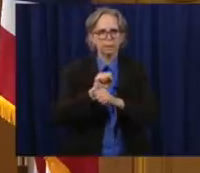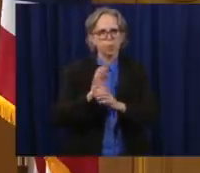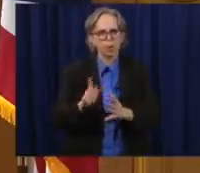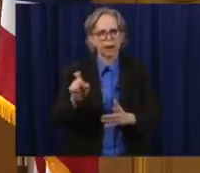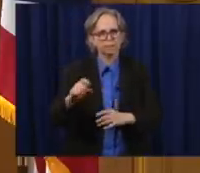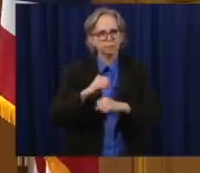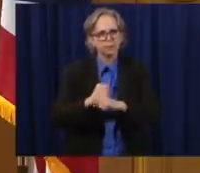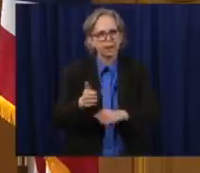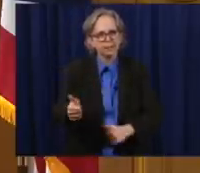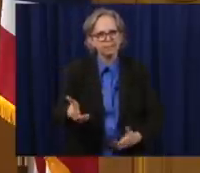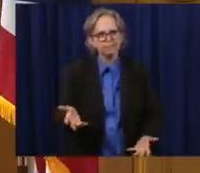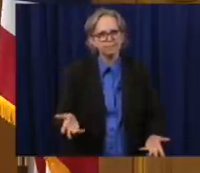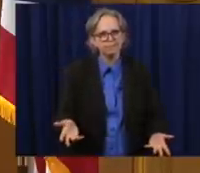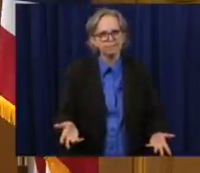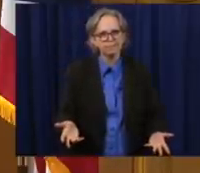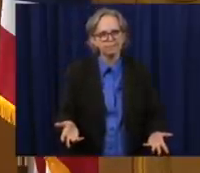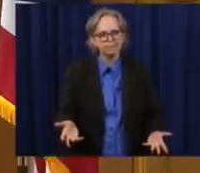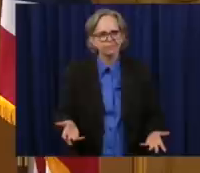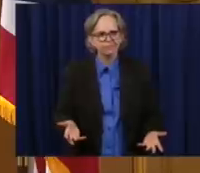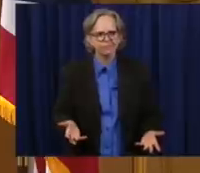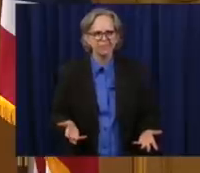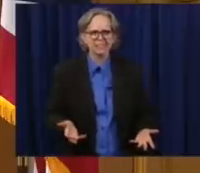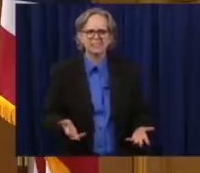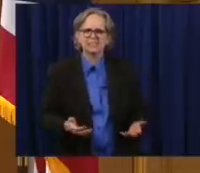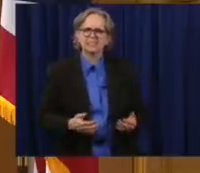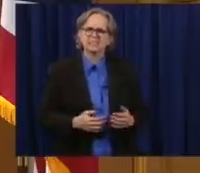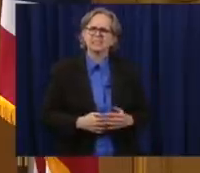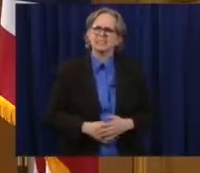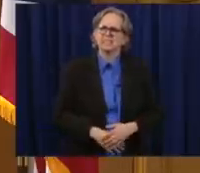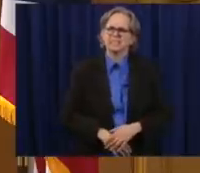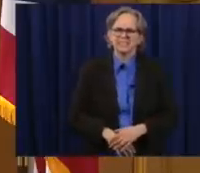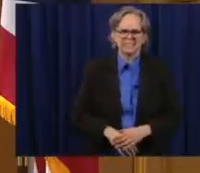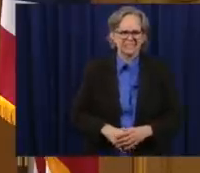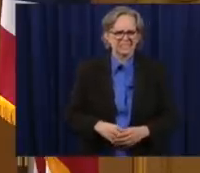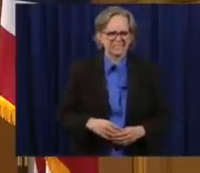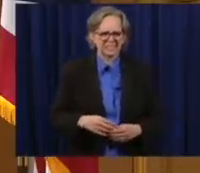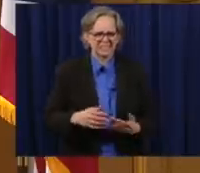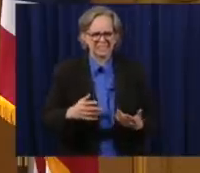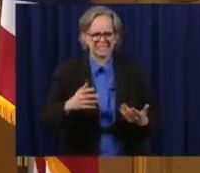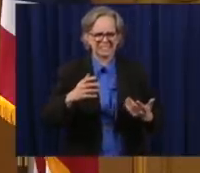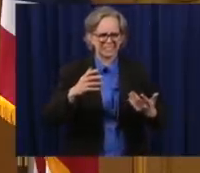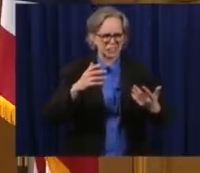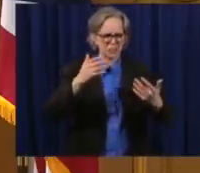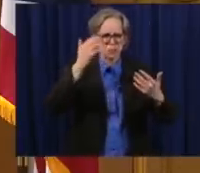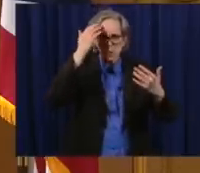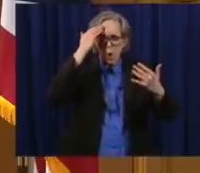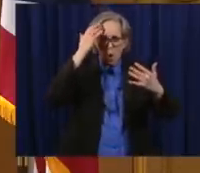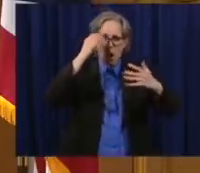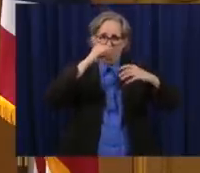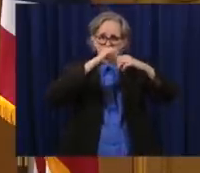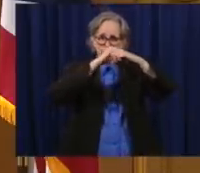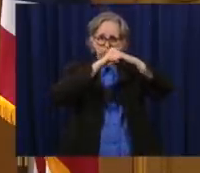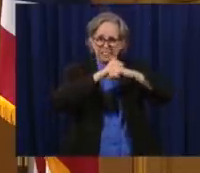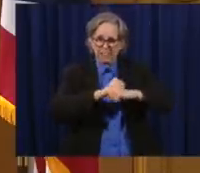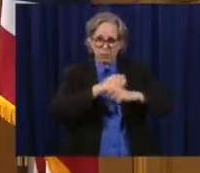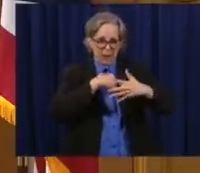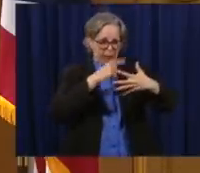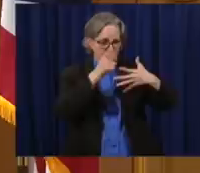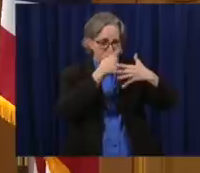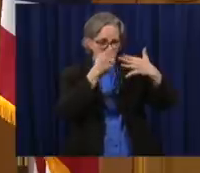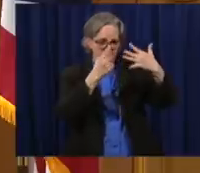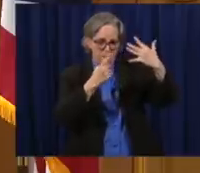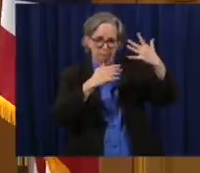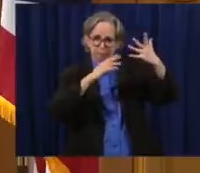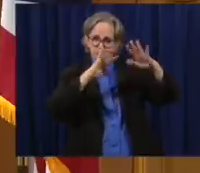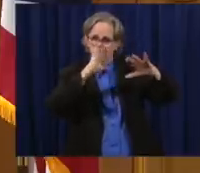Even with all of the protections that should be put in place, an